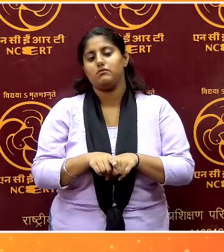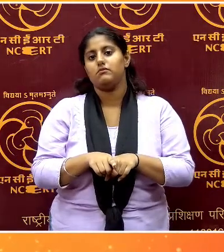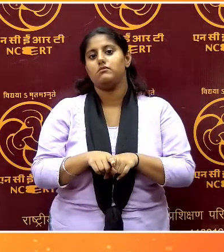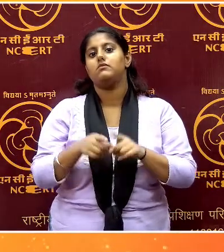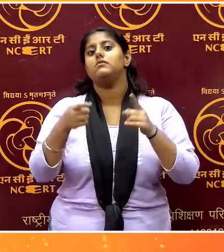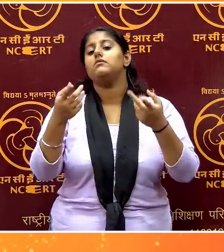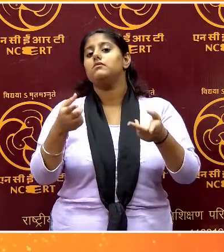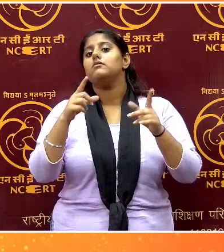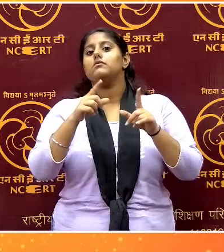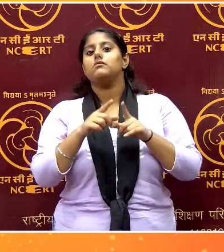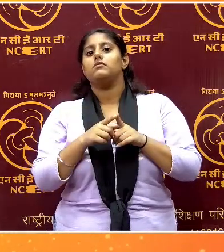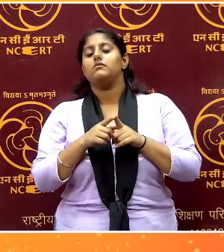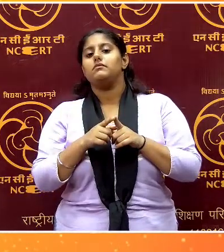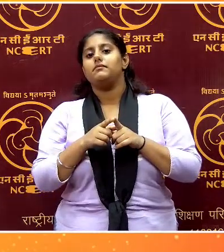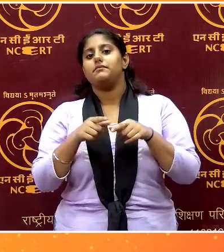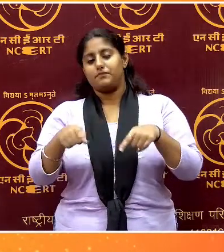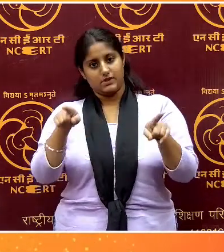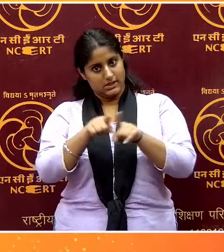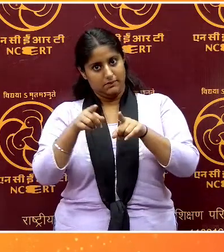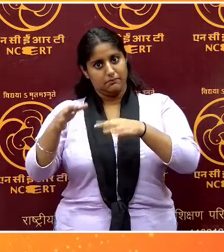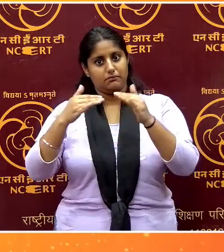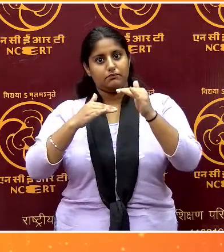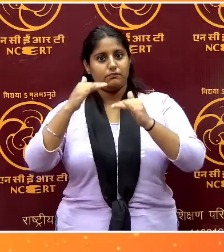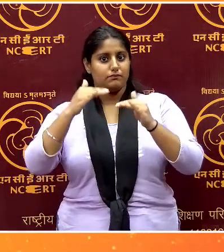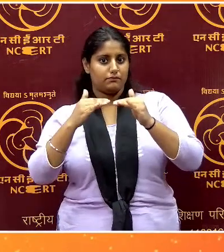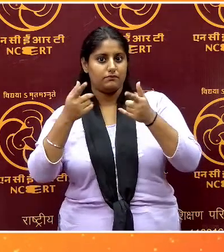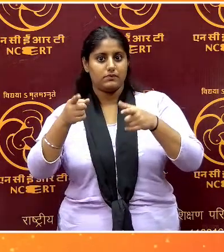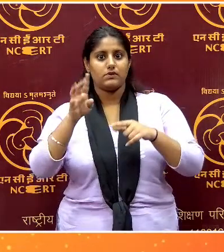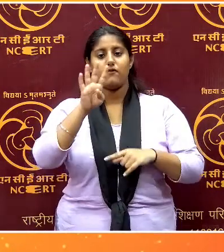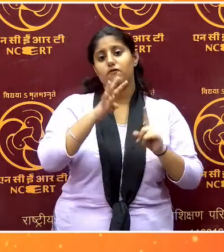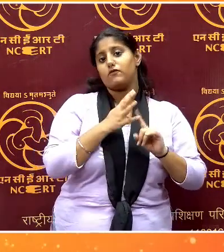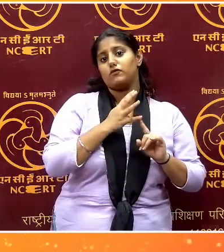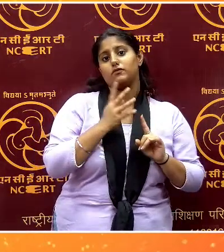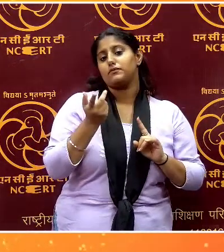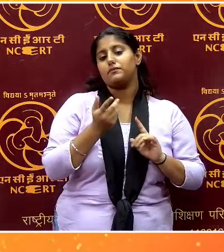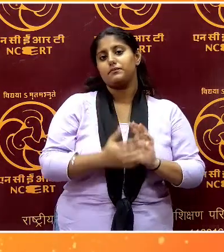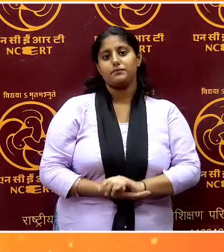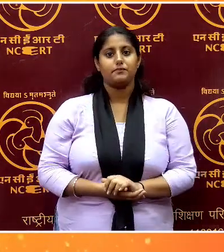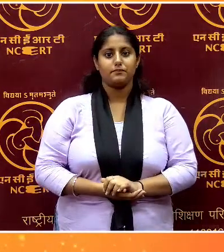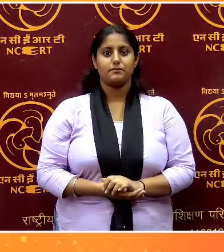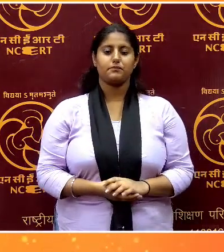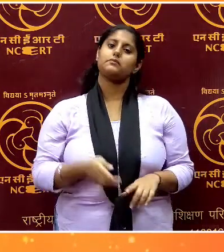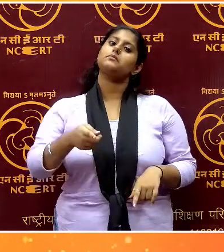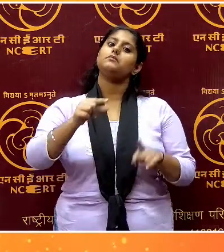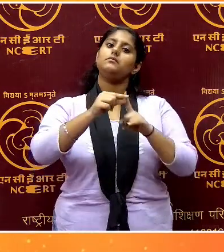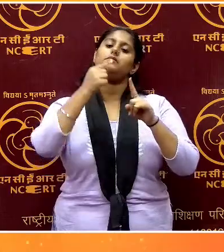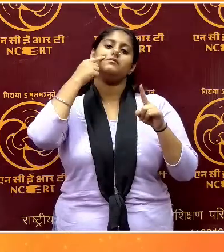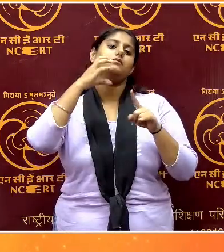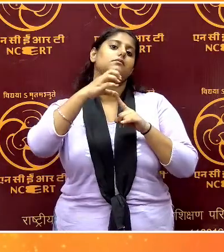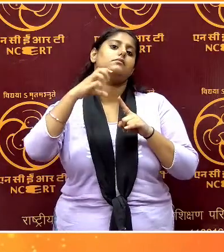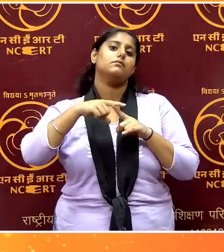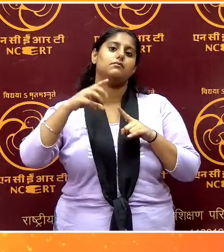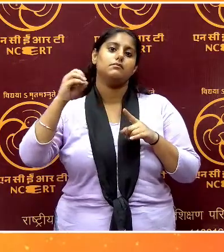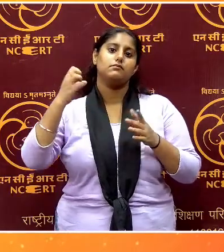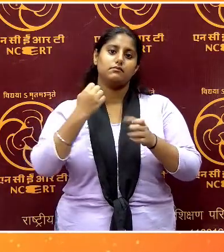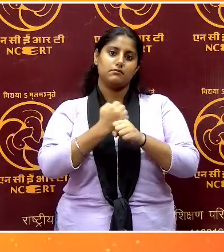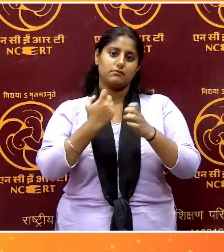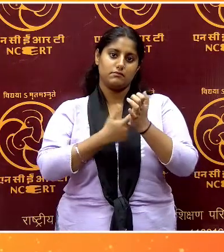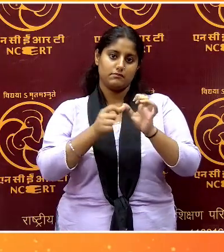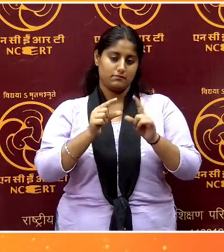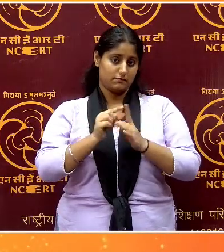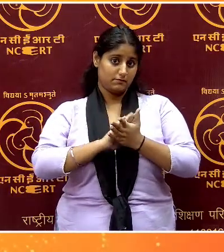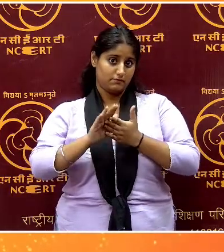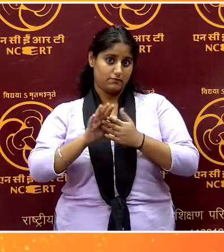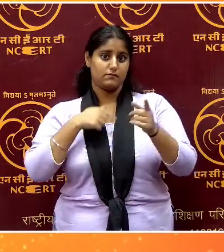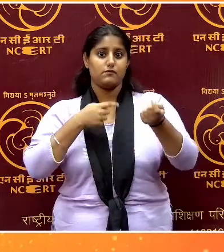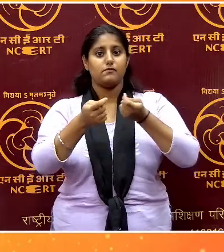the comparisons of these frequencies. Then Right. fourth point here, Srijan, in the pictograph, the categories can be